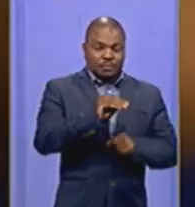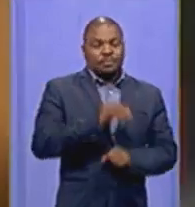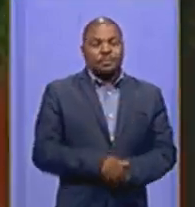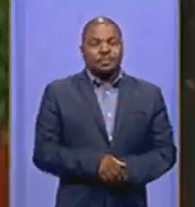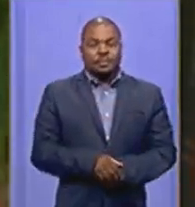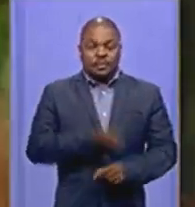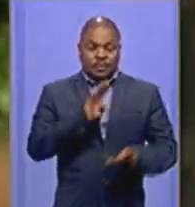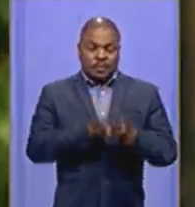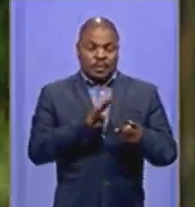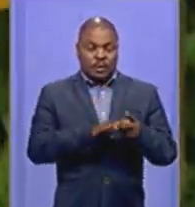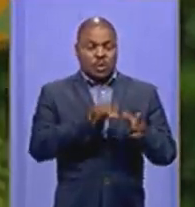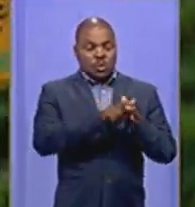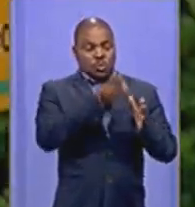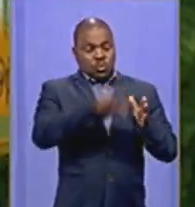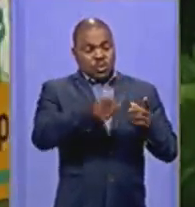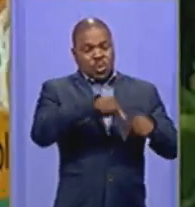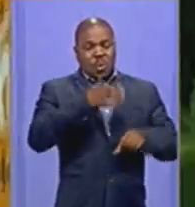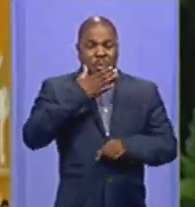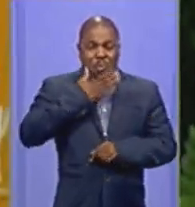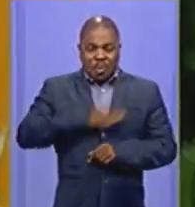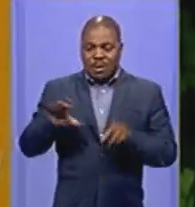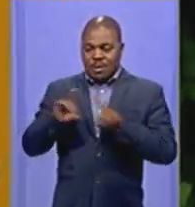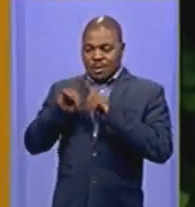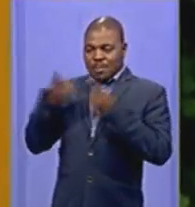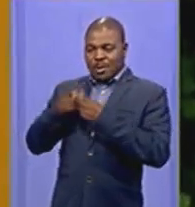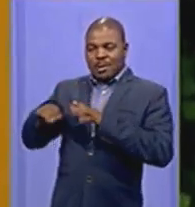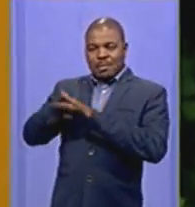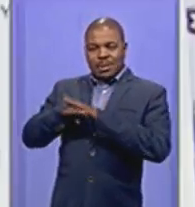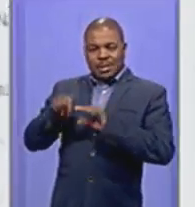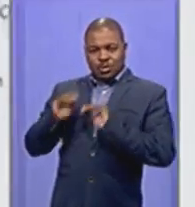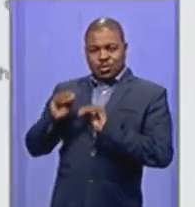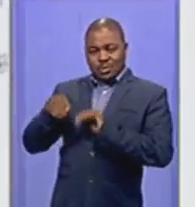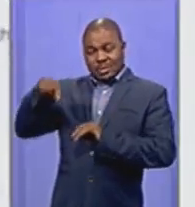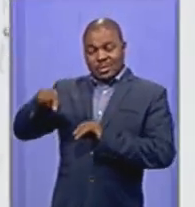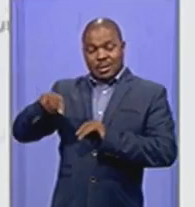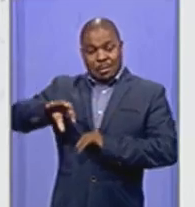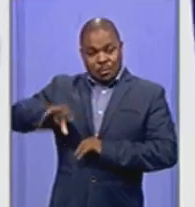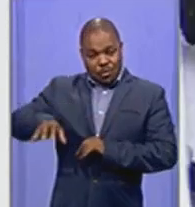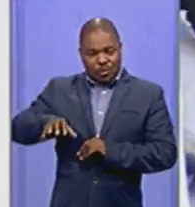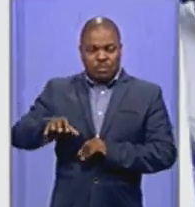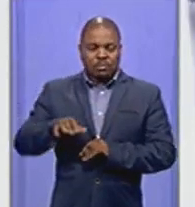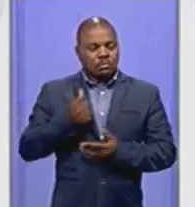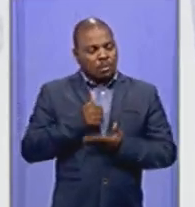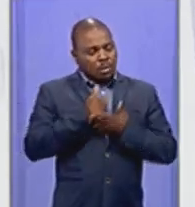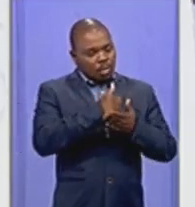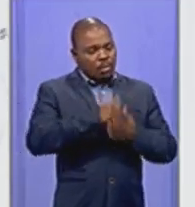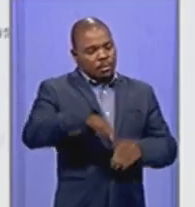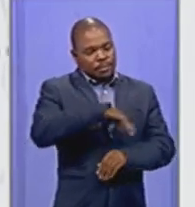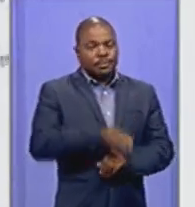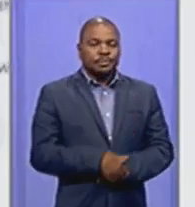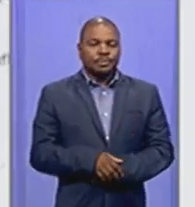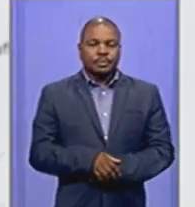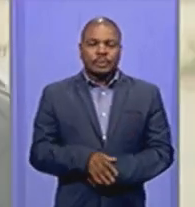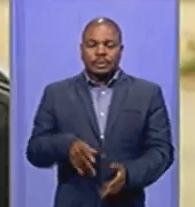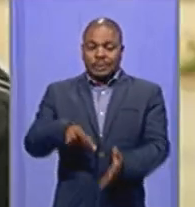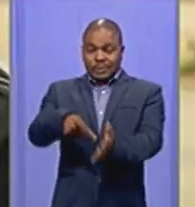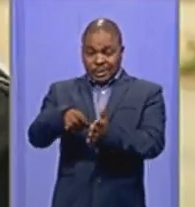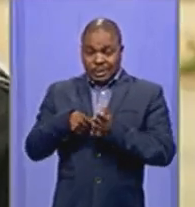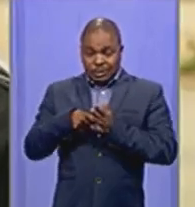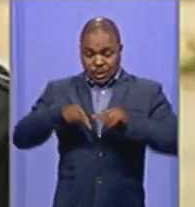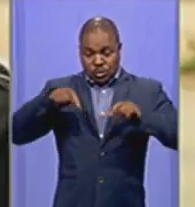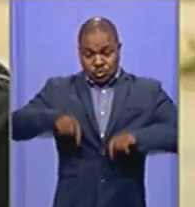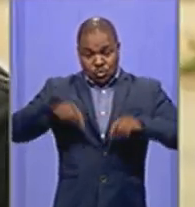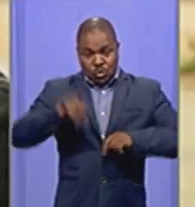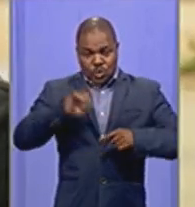Jaanong barutwana ba re balopa gore lefapha la thuto e kwa tlase profenseng le tlhabolole seemo. Dinyakwa tsa rona tsa ka